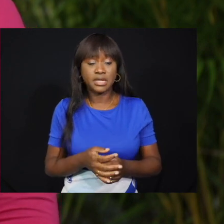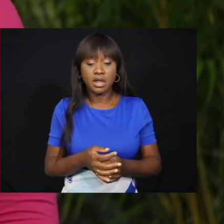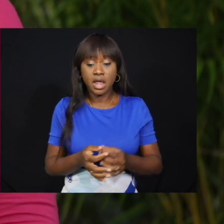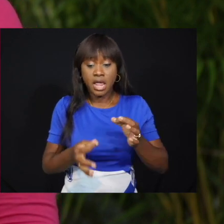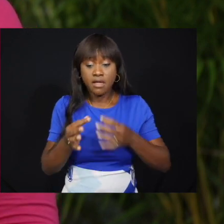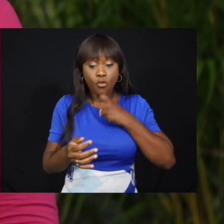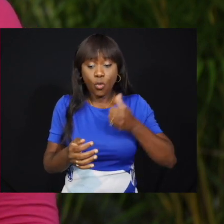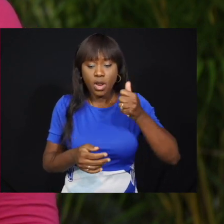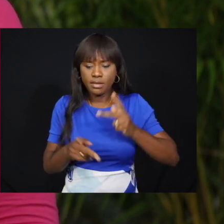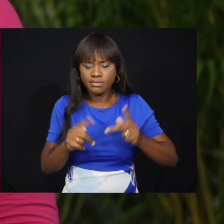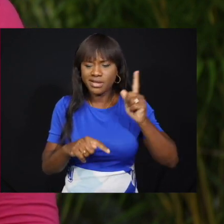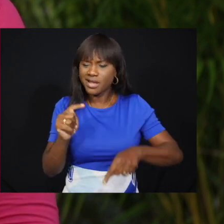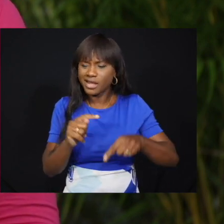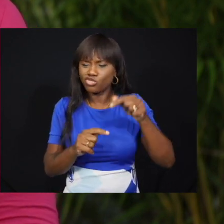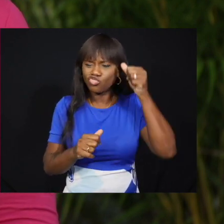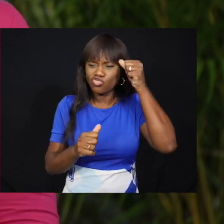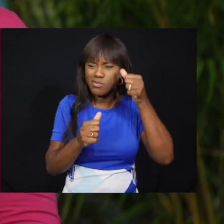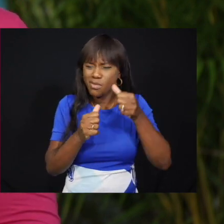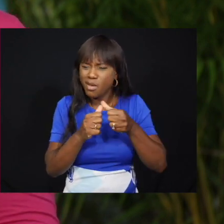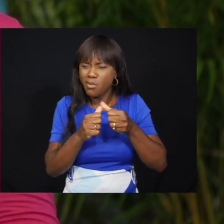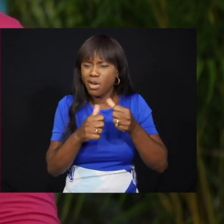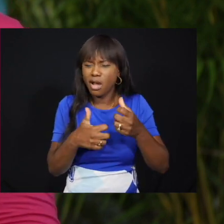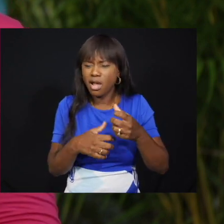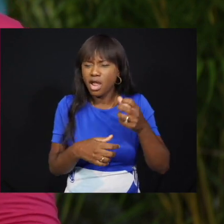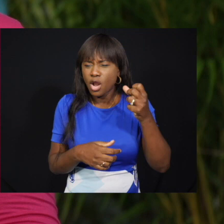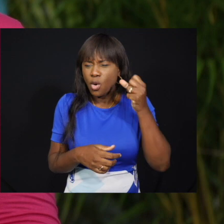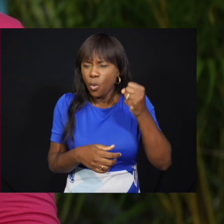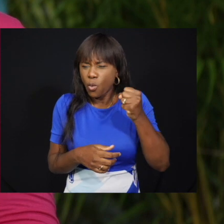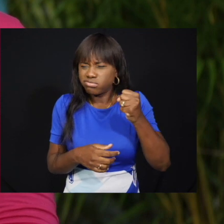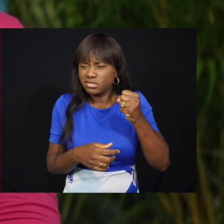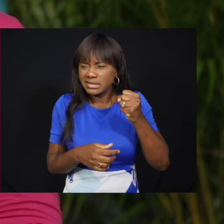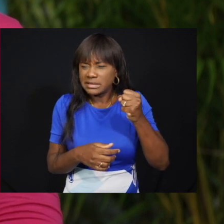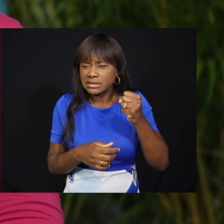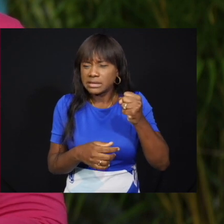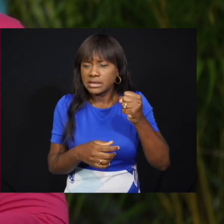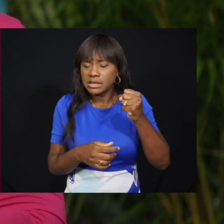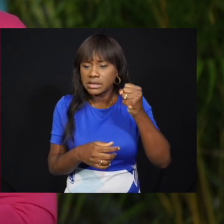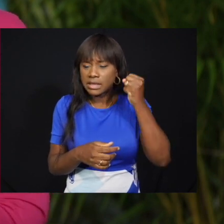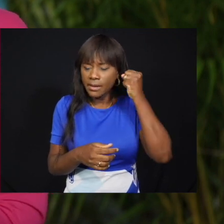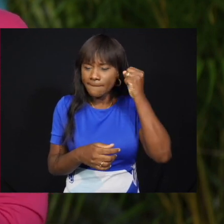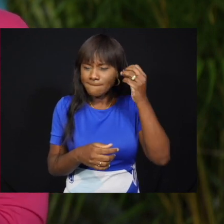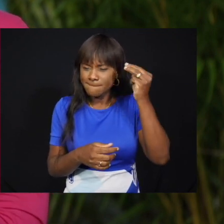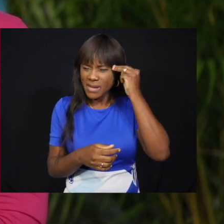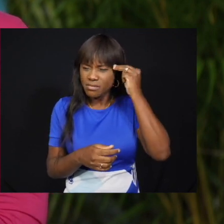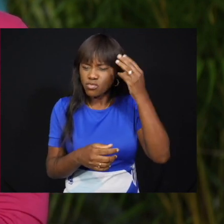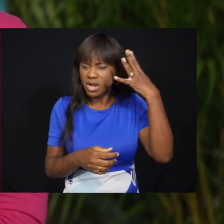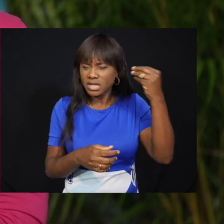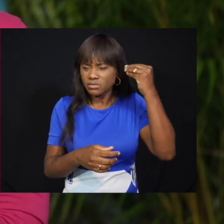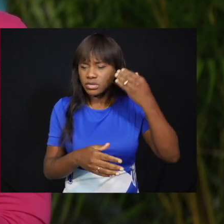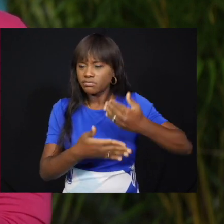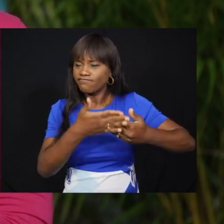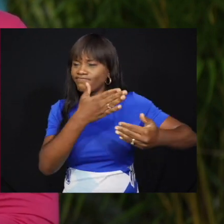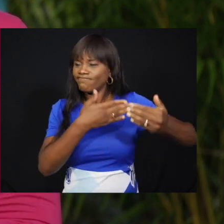early dementia. You follow? Because they hold on to certain like building